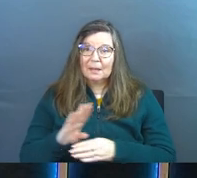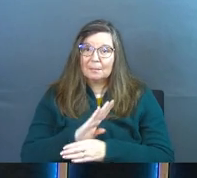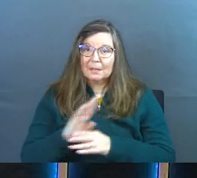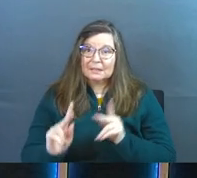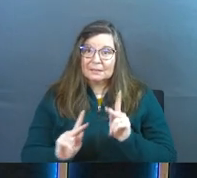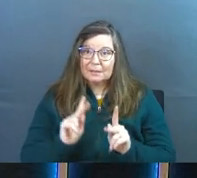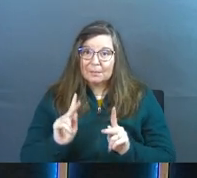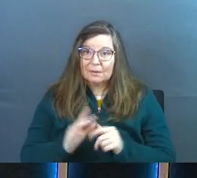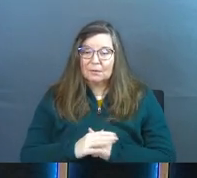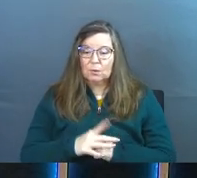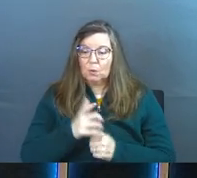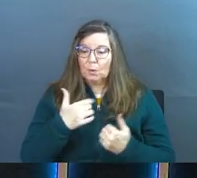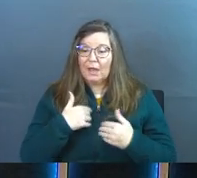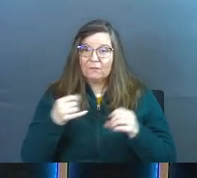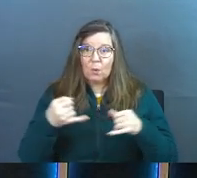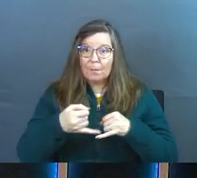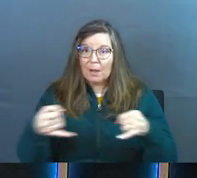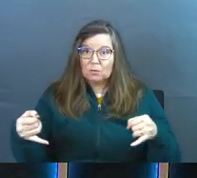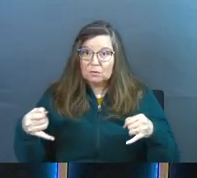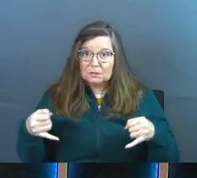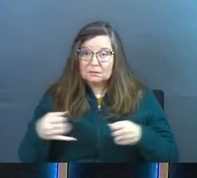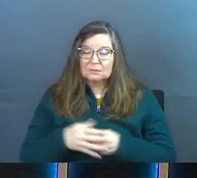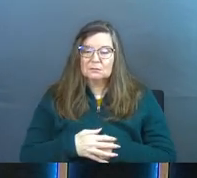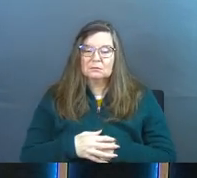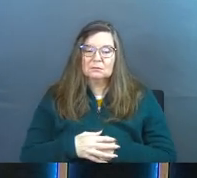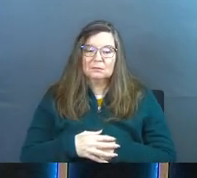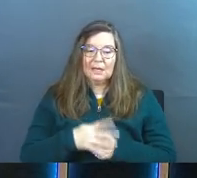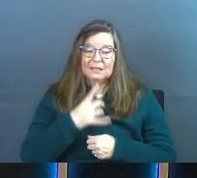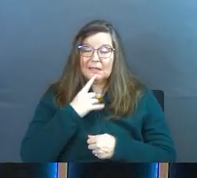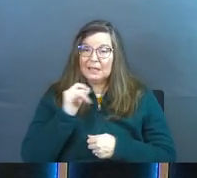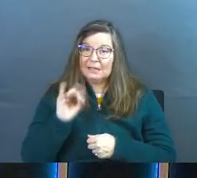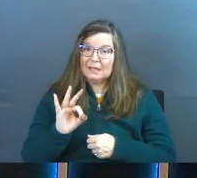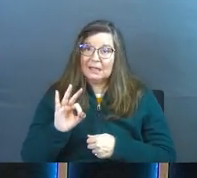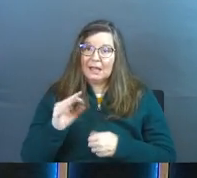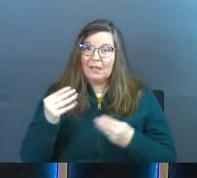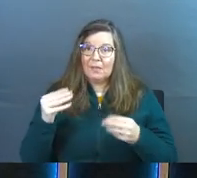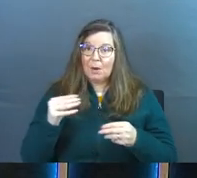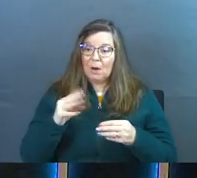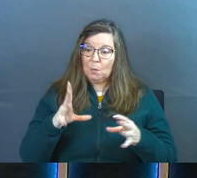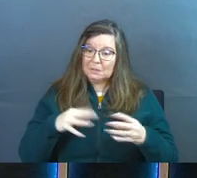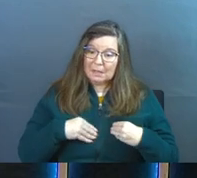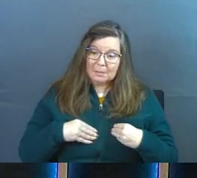Business people who have no boundaries and say, as long as the market will